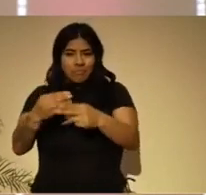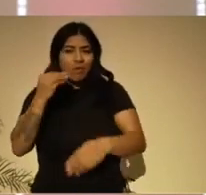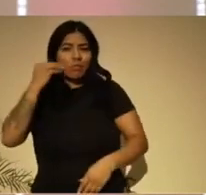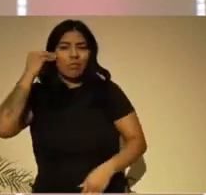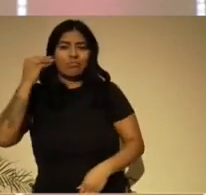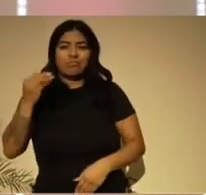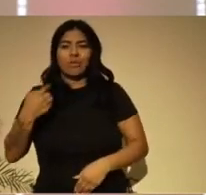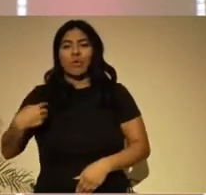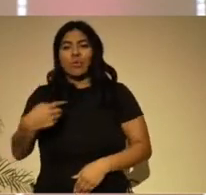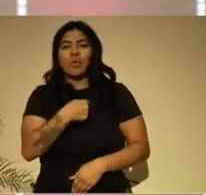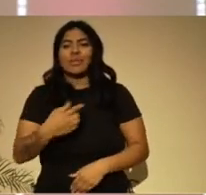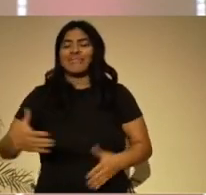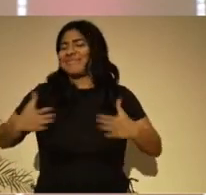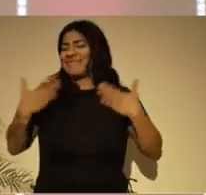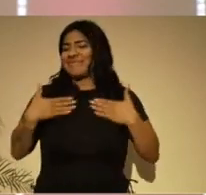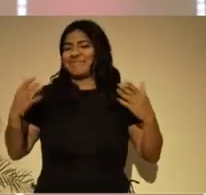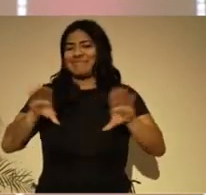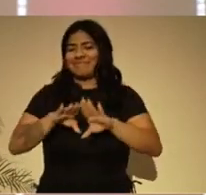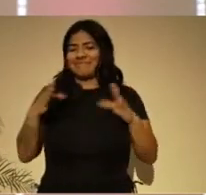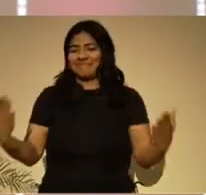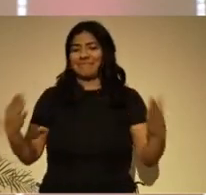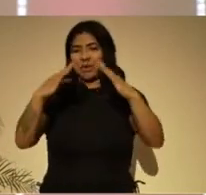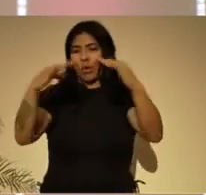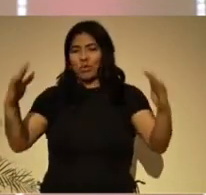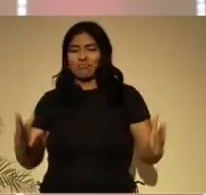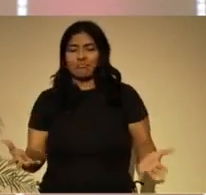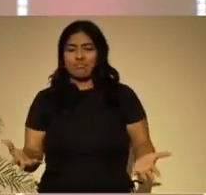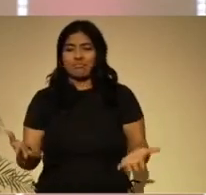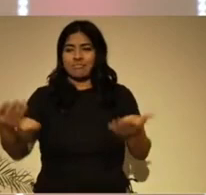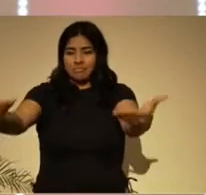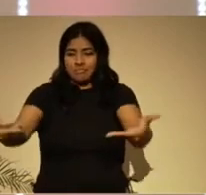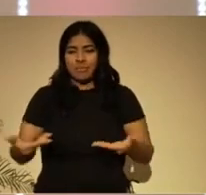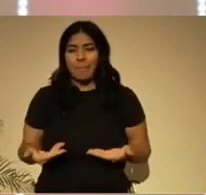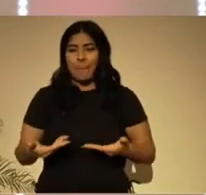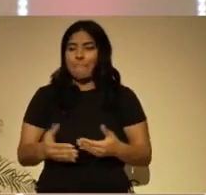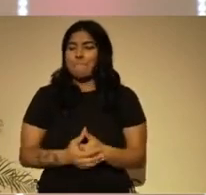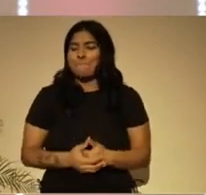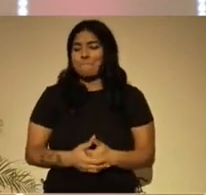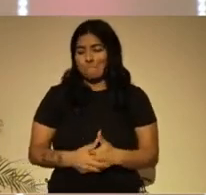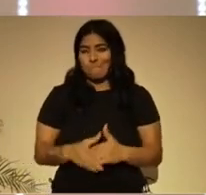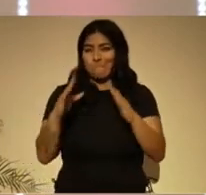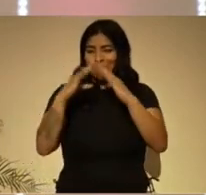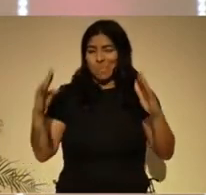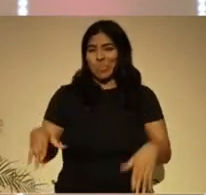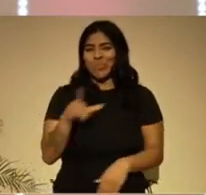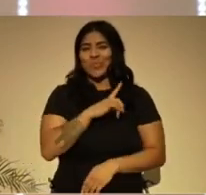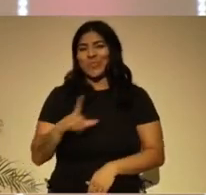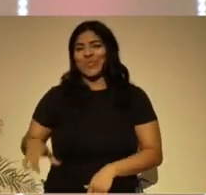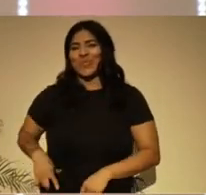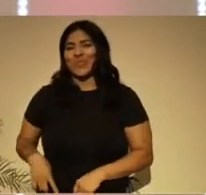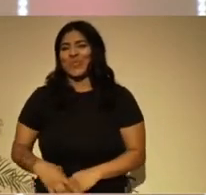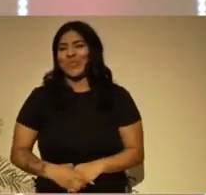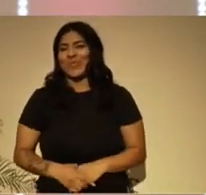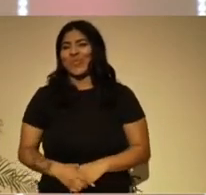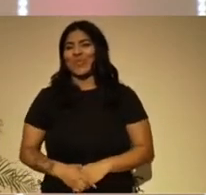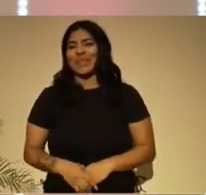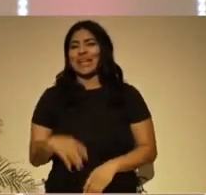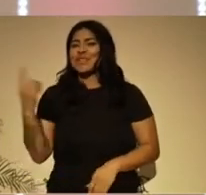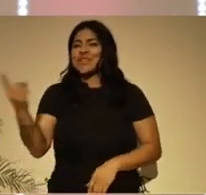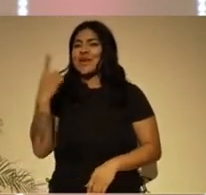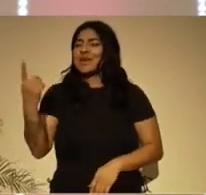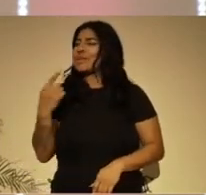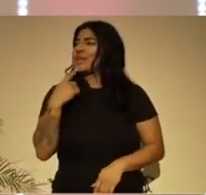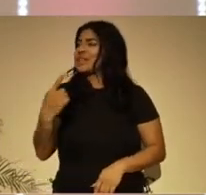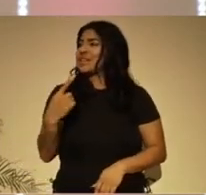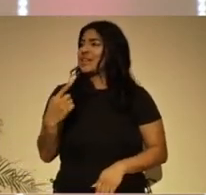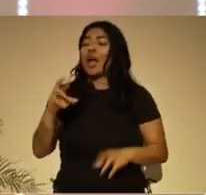we gladly open our doors to you and our arms to you and welcome you to the house of the Lord. And so somebody